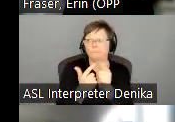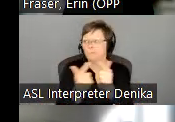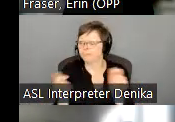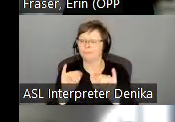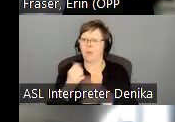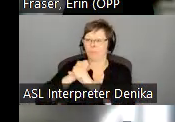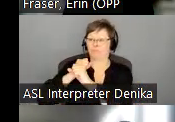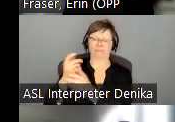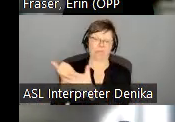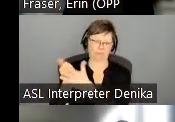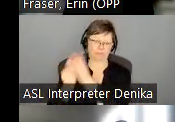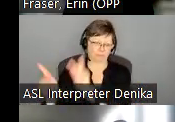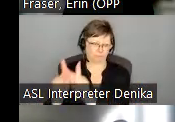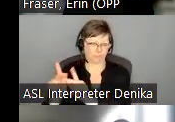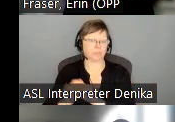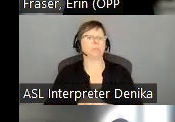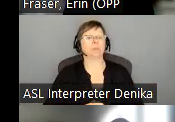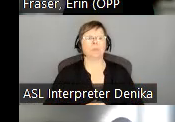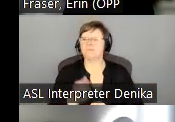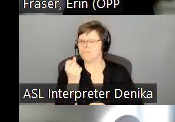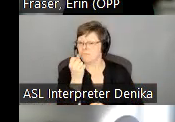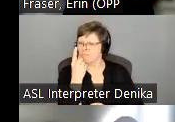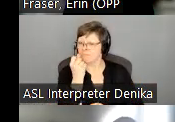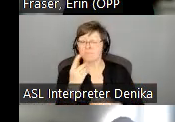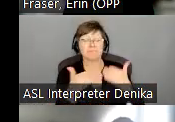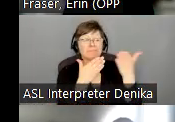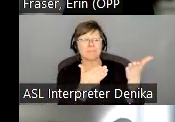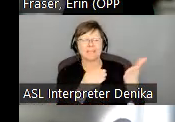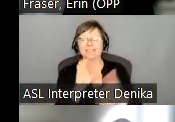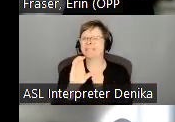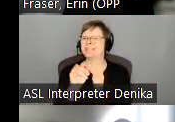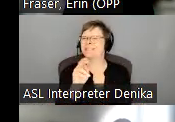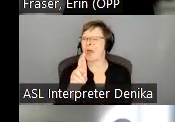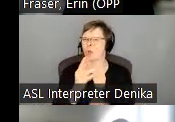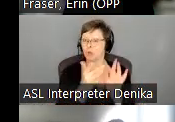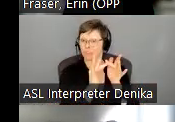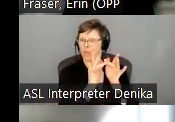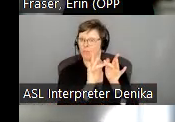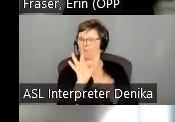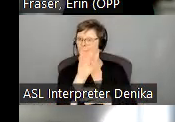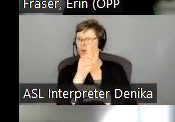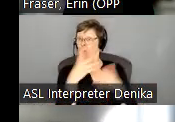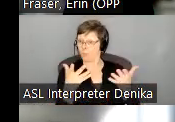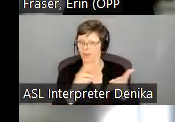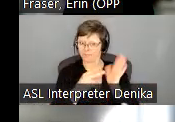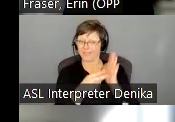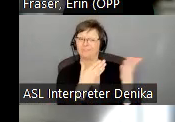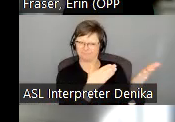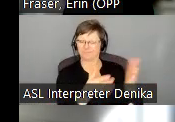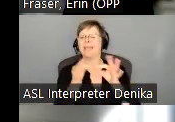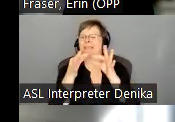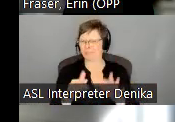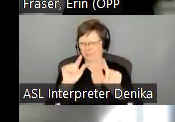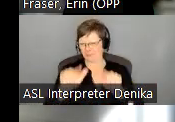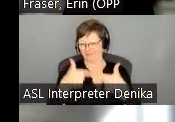So how prolific is what I call the tsunami of cyber-enabled fraud? And what is cyber-enabled fraud? Well, we know that 75% of our